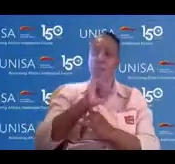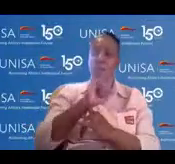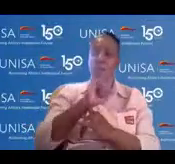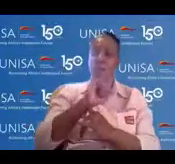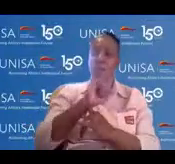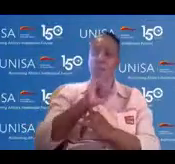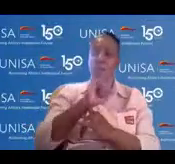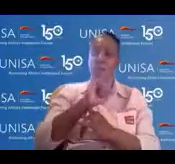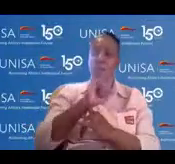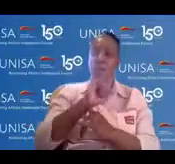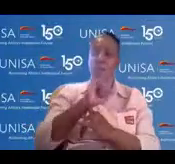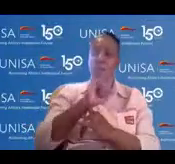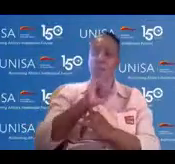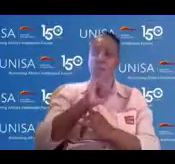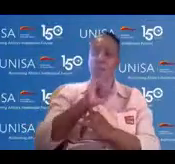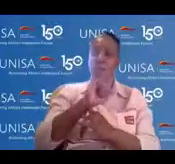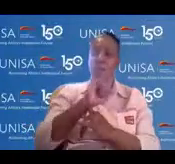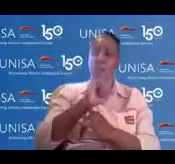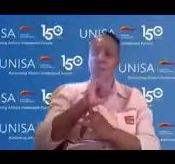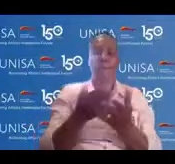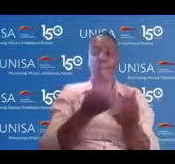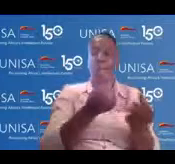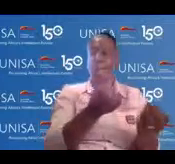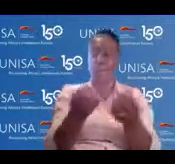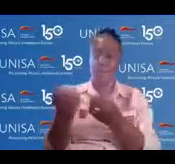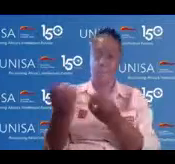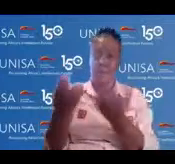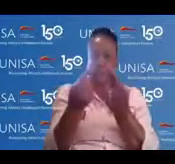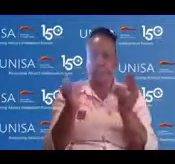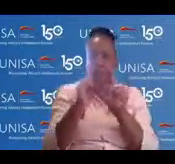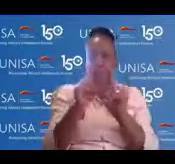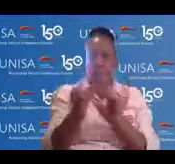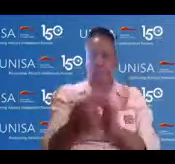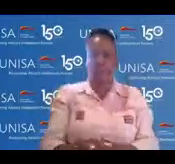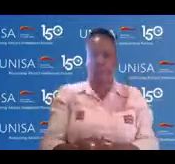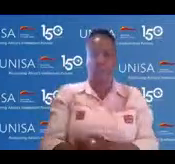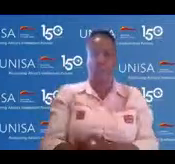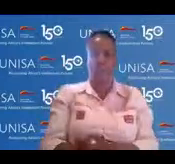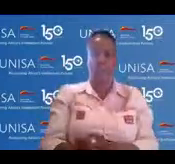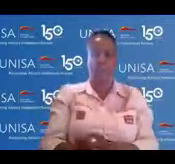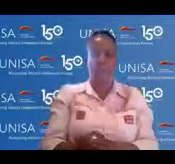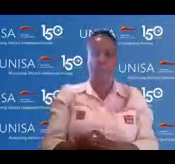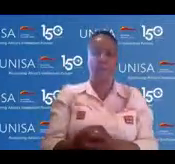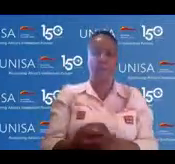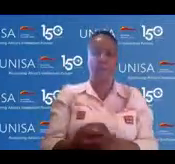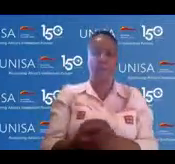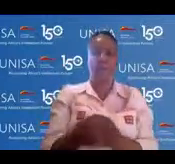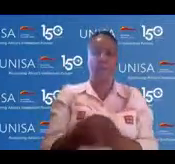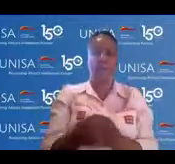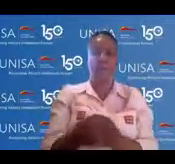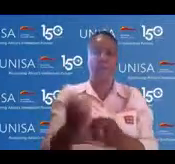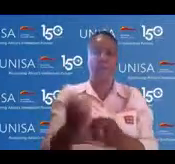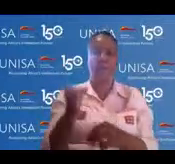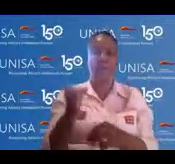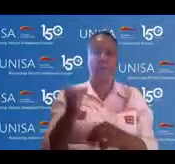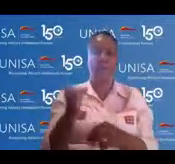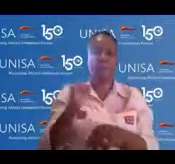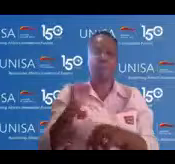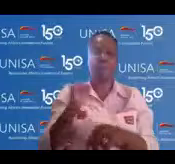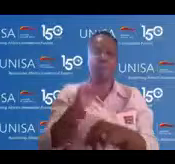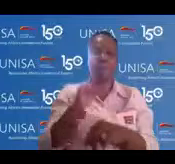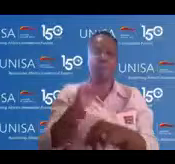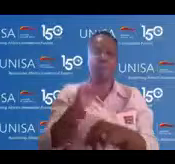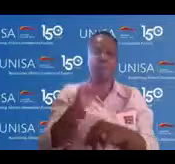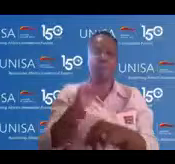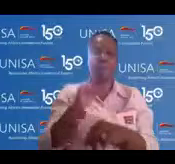the services that are provided by the university. If you require any assistance from ACSUIT, you can